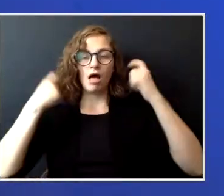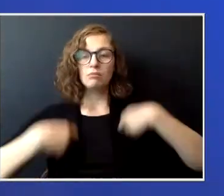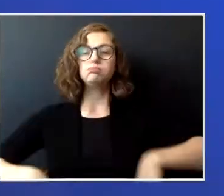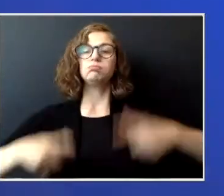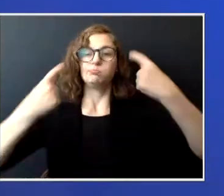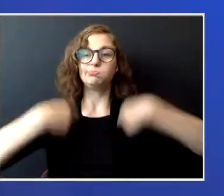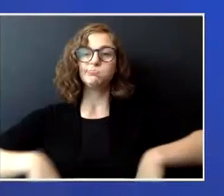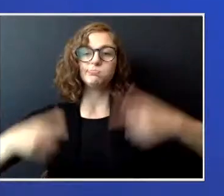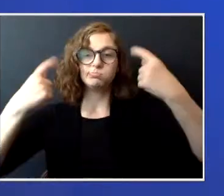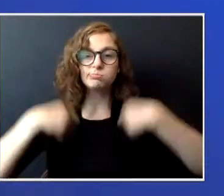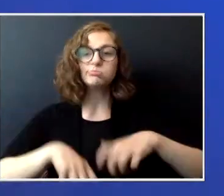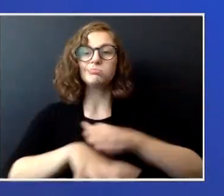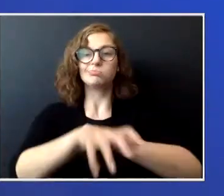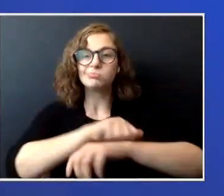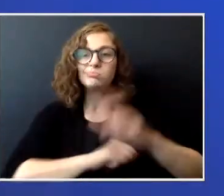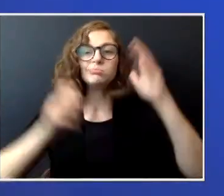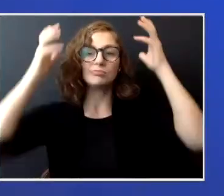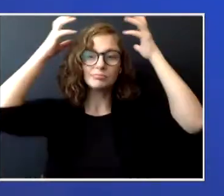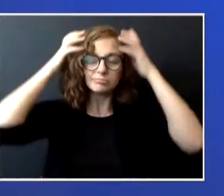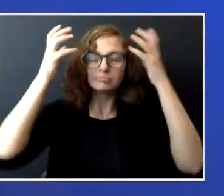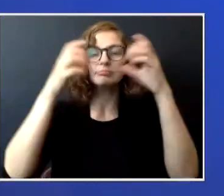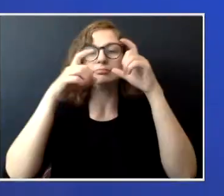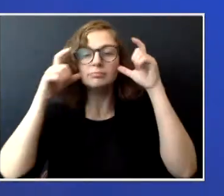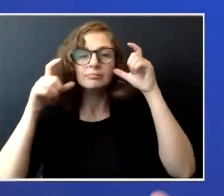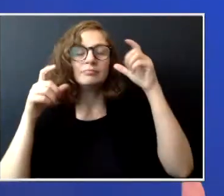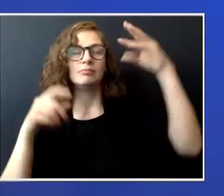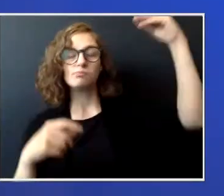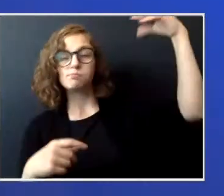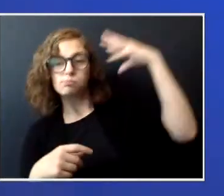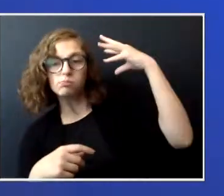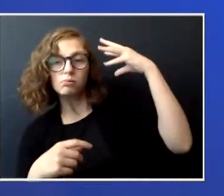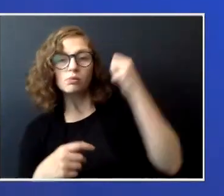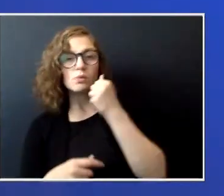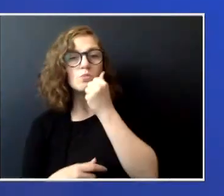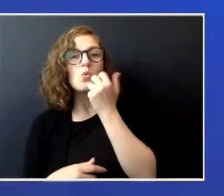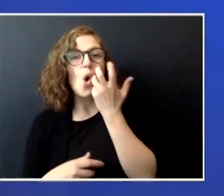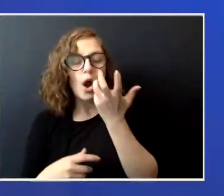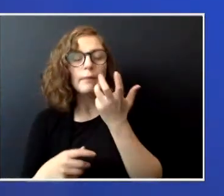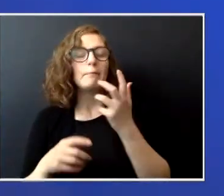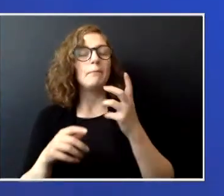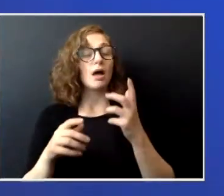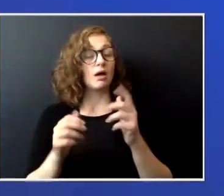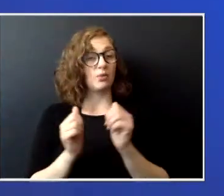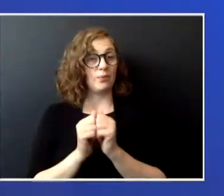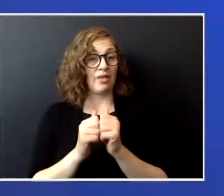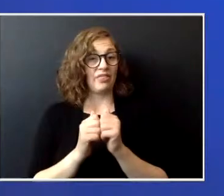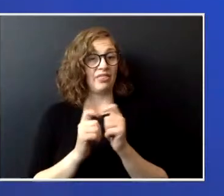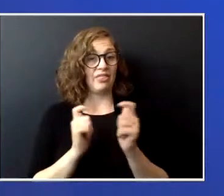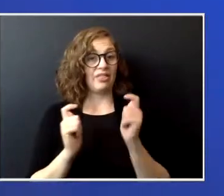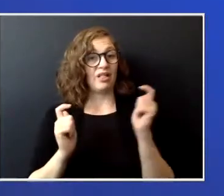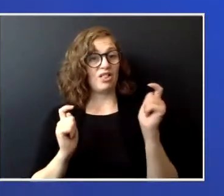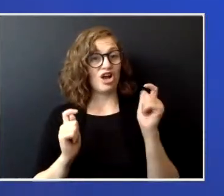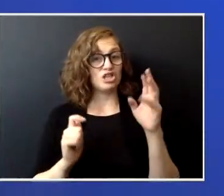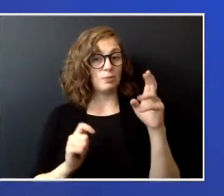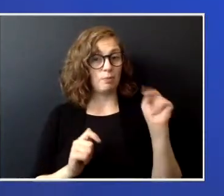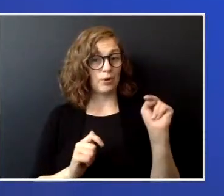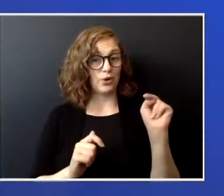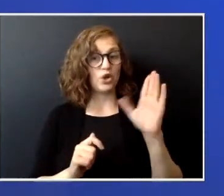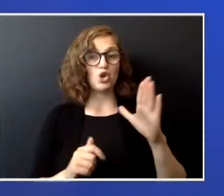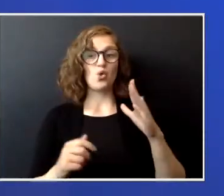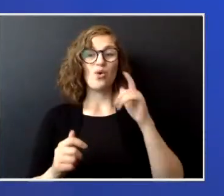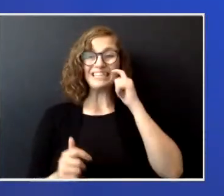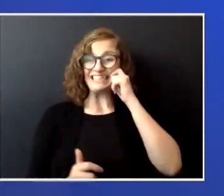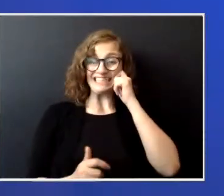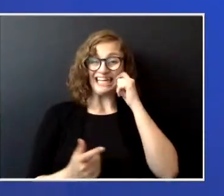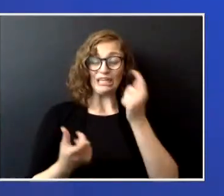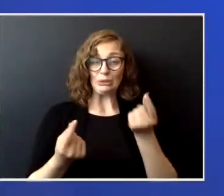so it gets warm. But when you have a large burn, one of the primary things your skin does is really temperature management. And so you